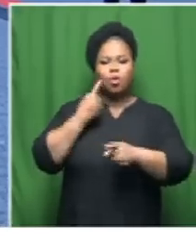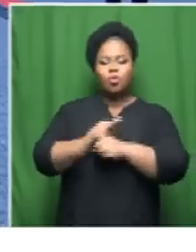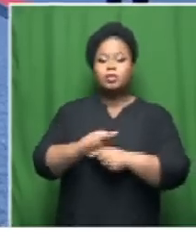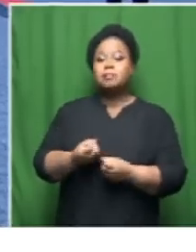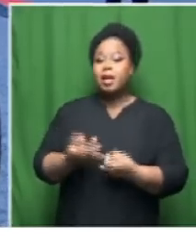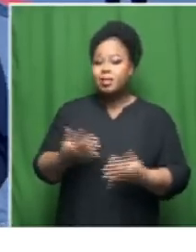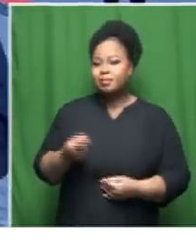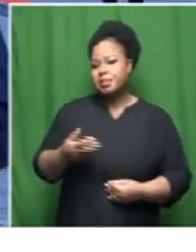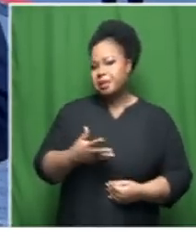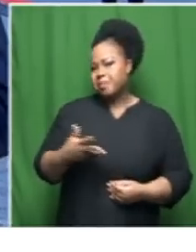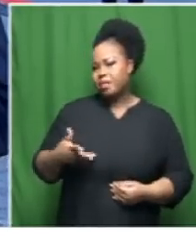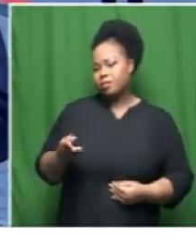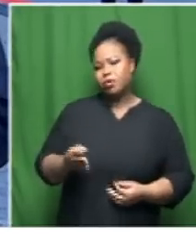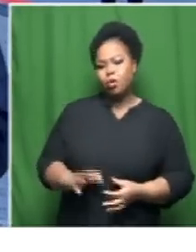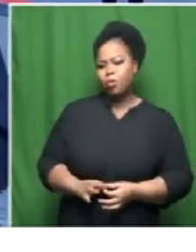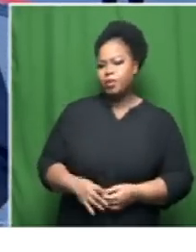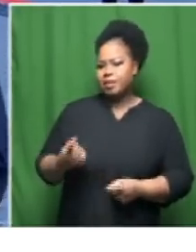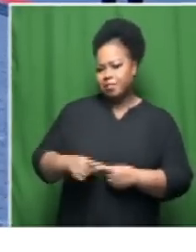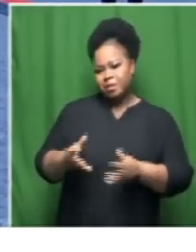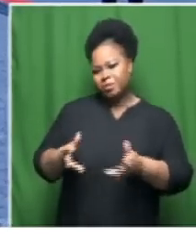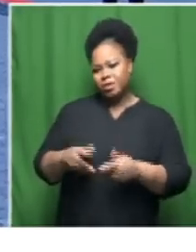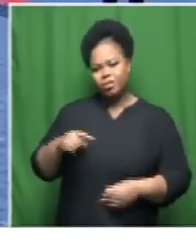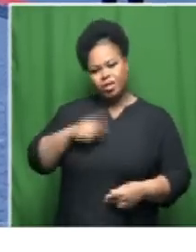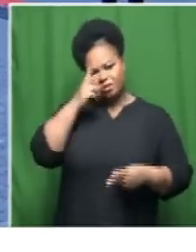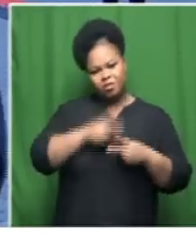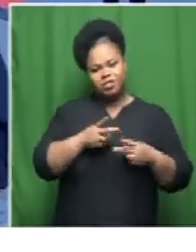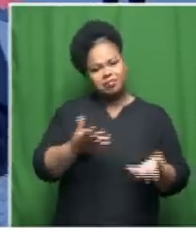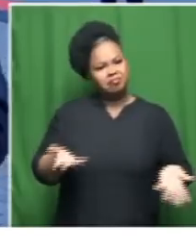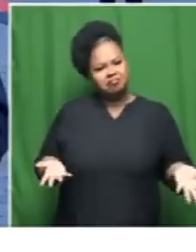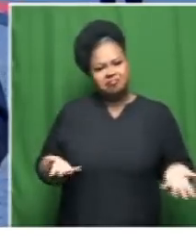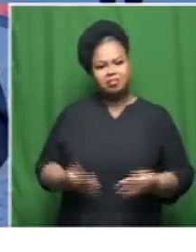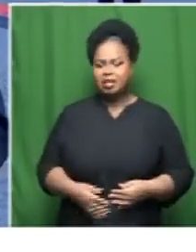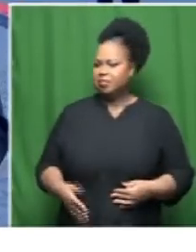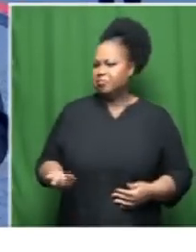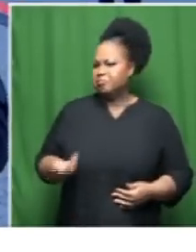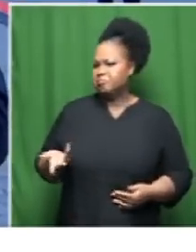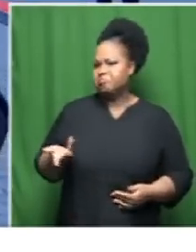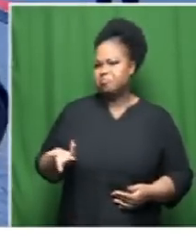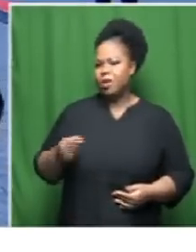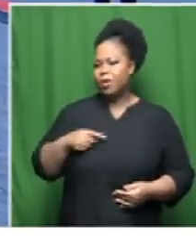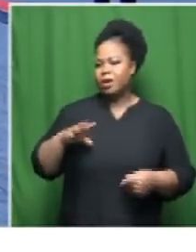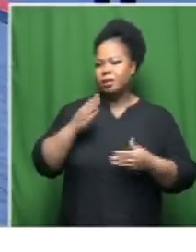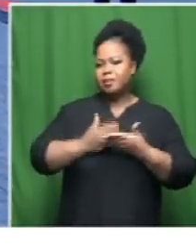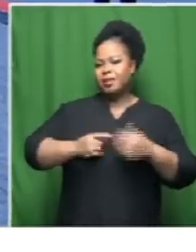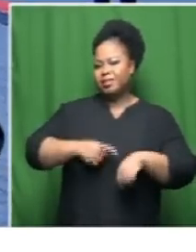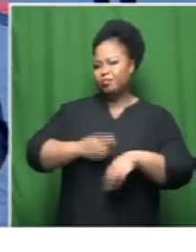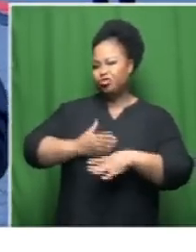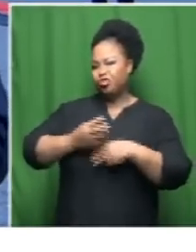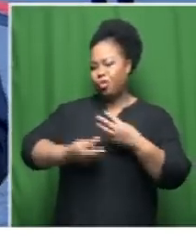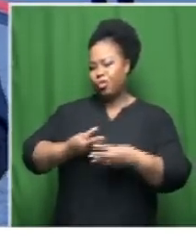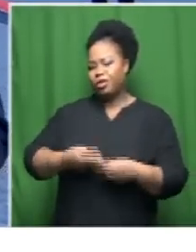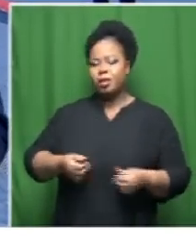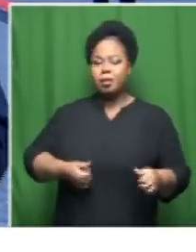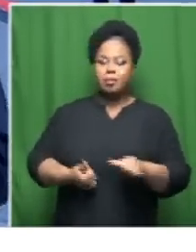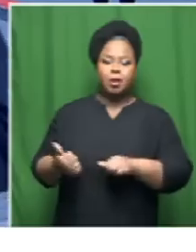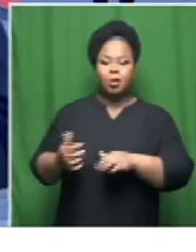moms at home as well. Most of them play soccer because there's no professional league in South Africa. They play soccer, which is a part-time job, you can call it that way, then go